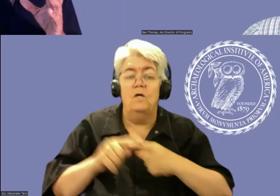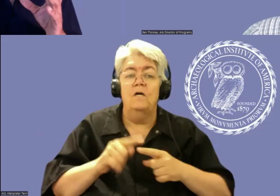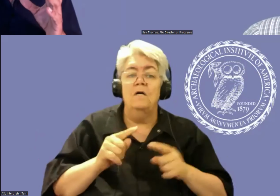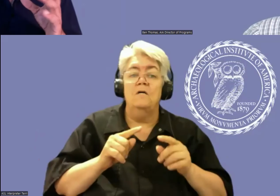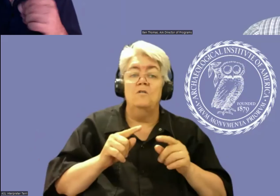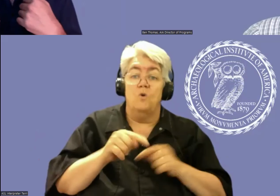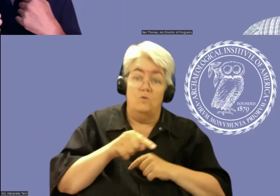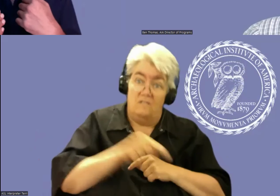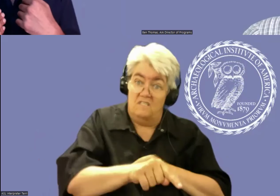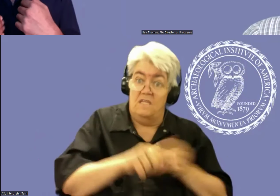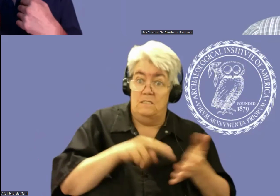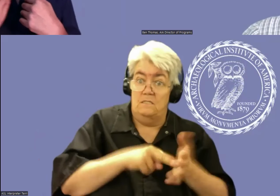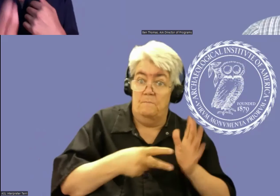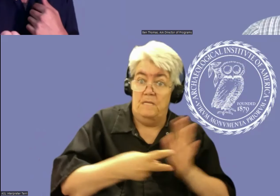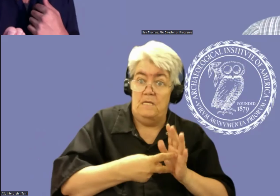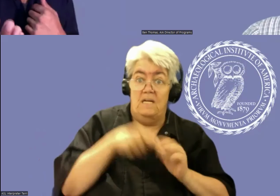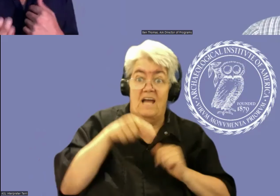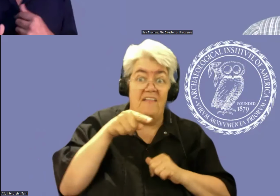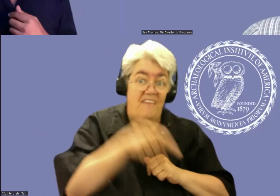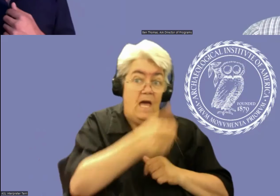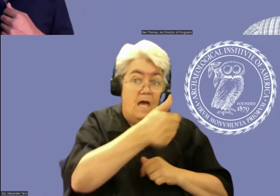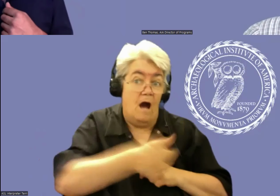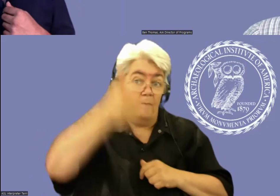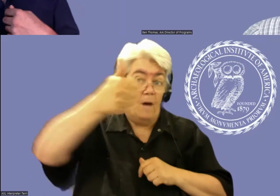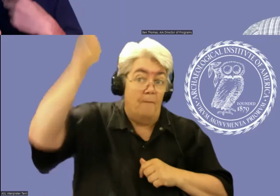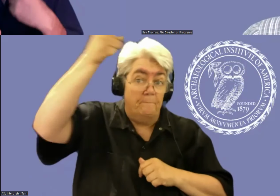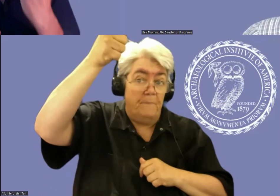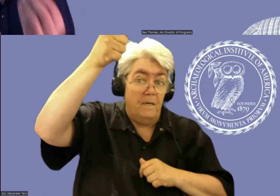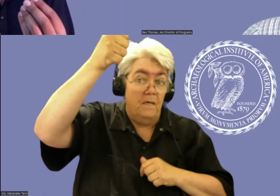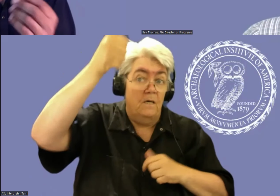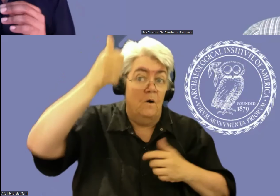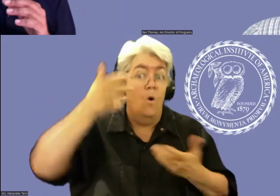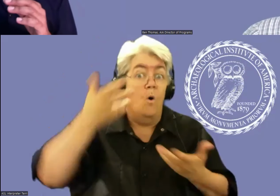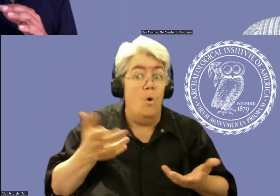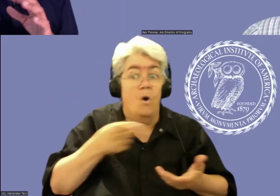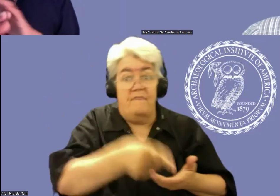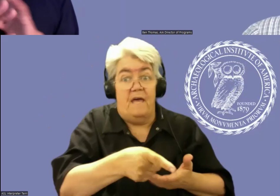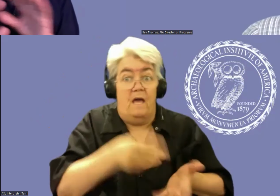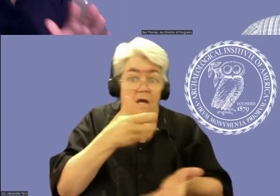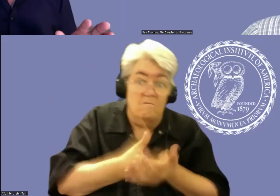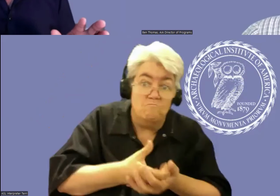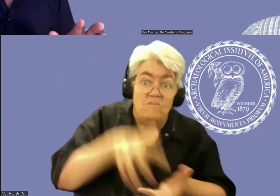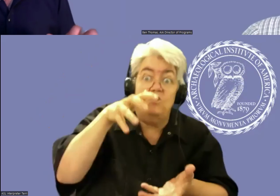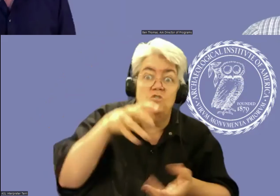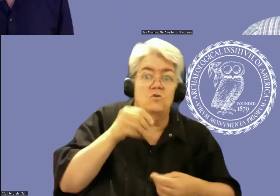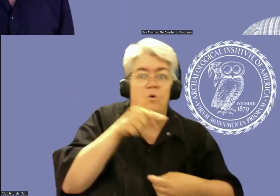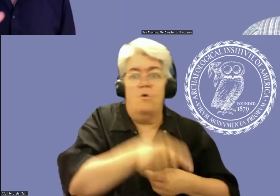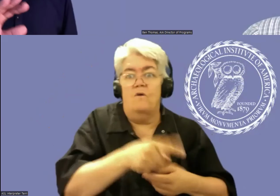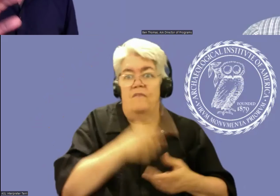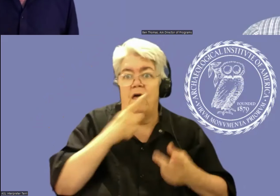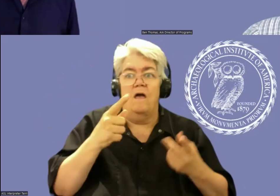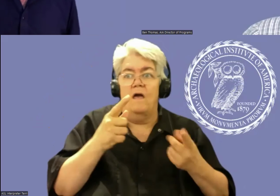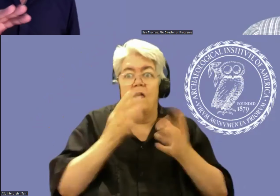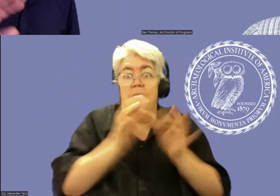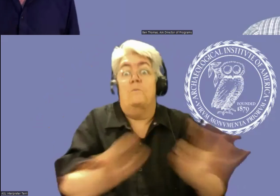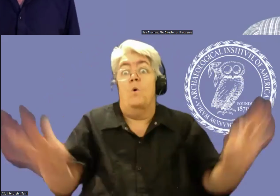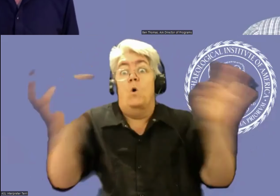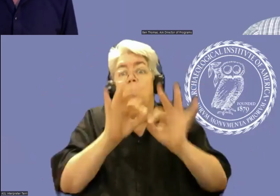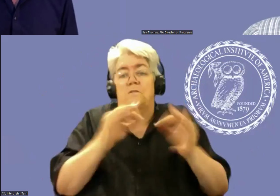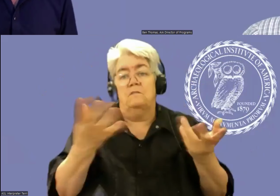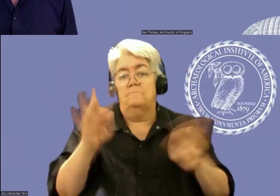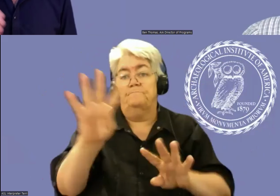indicative of, um, respect or hierarchy is, is not clear. For the indentured